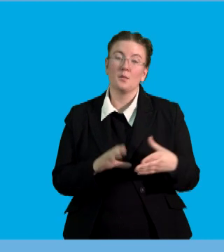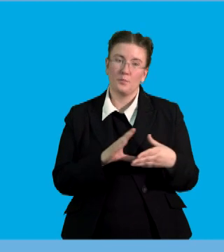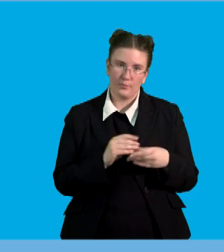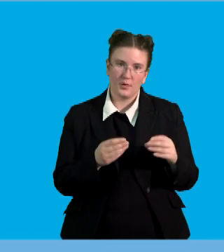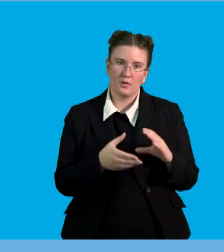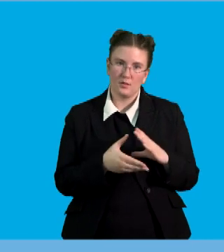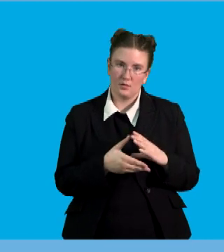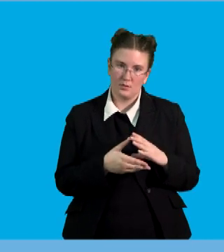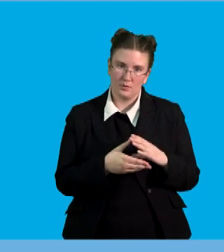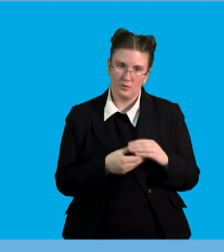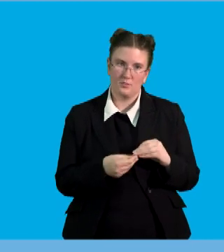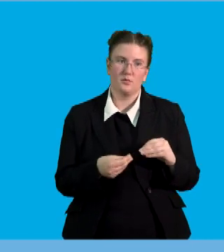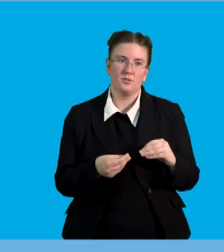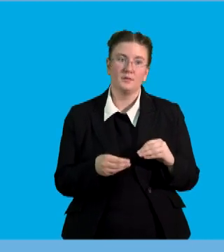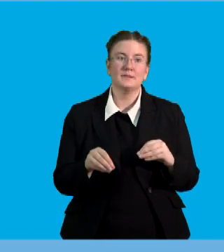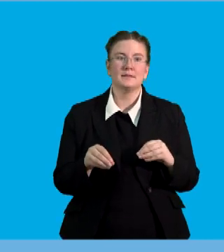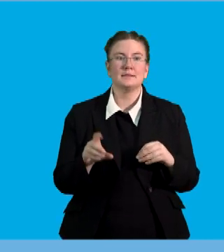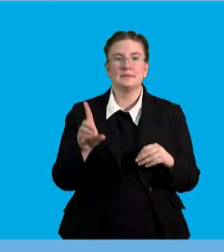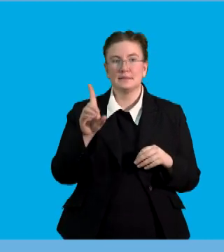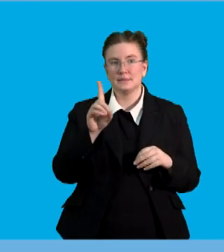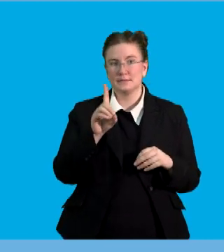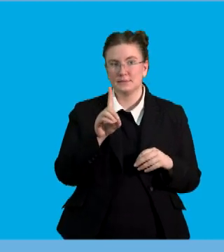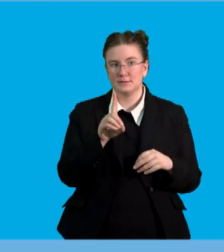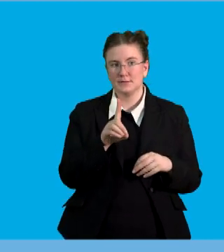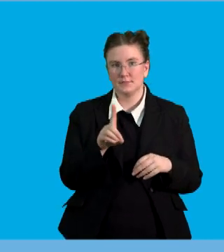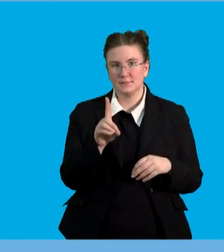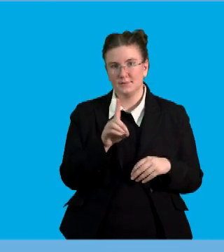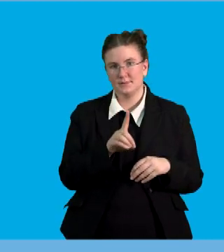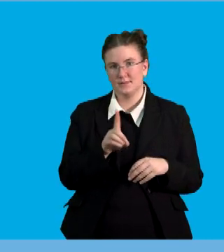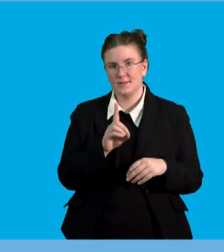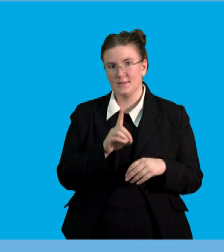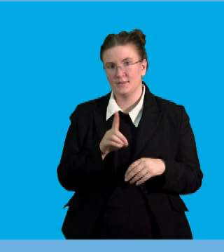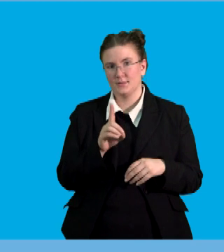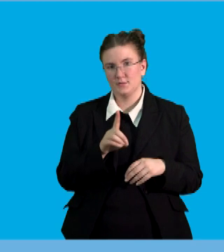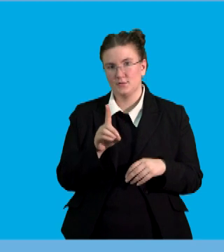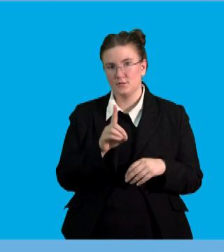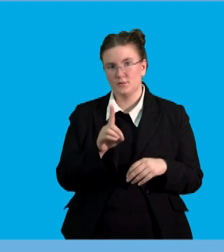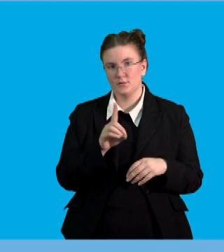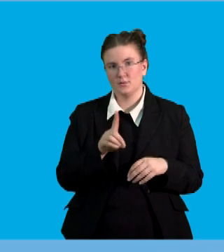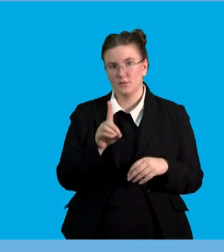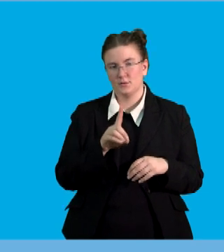would have a